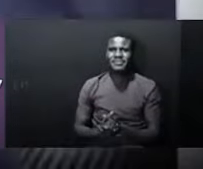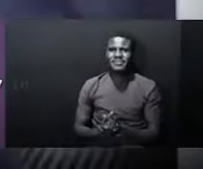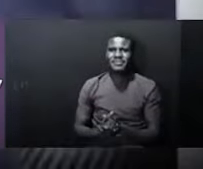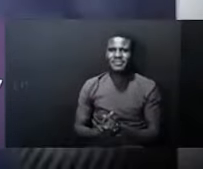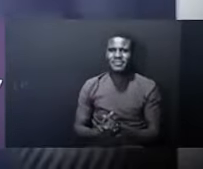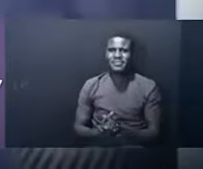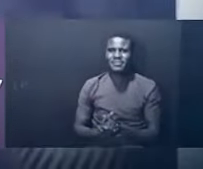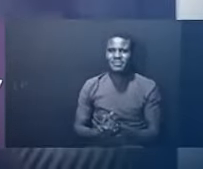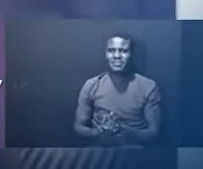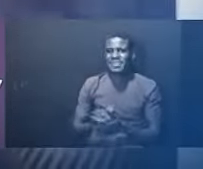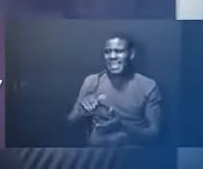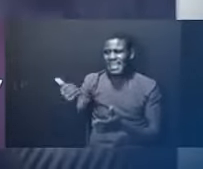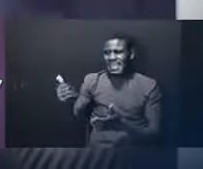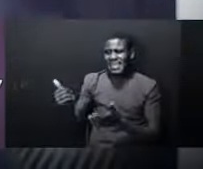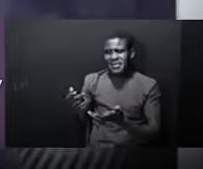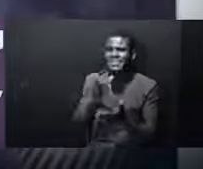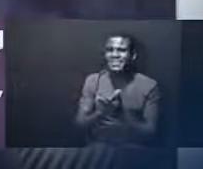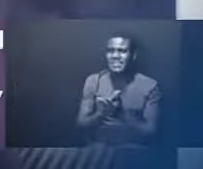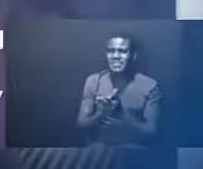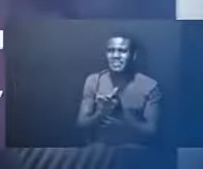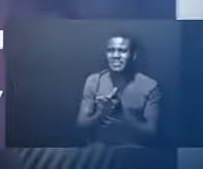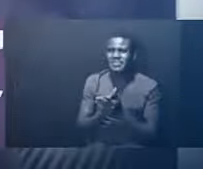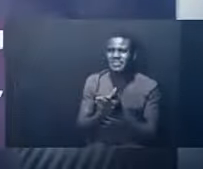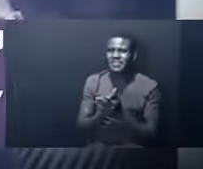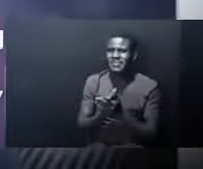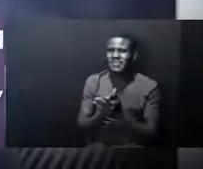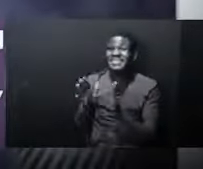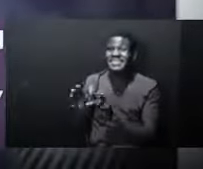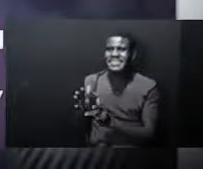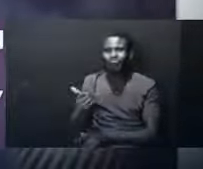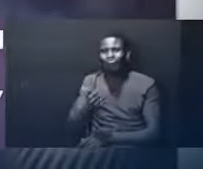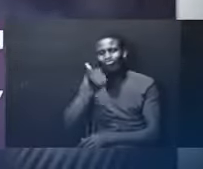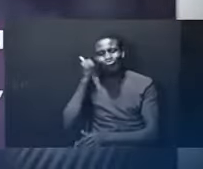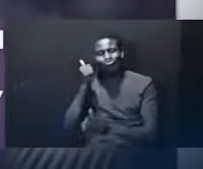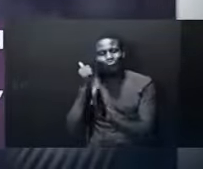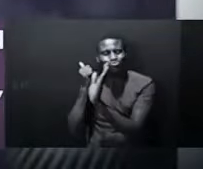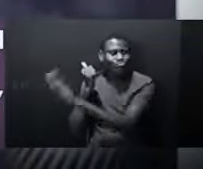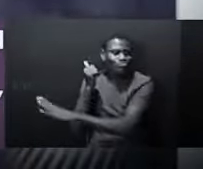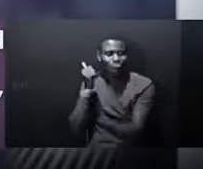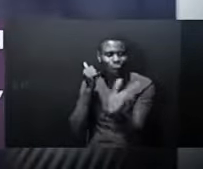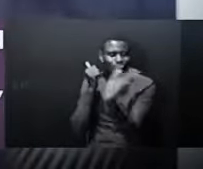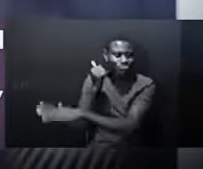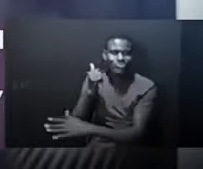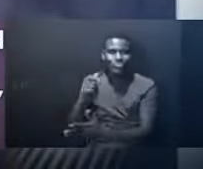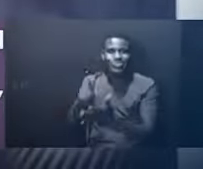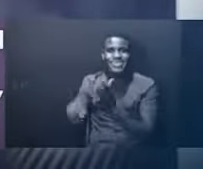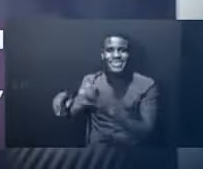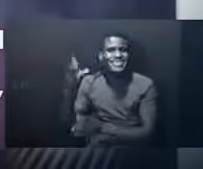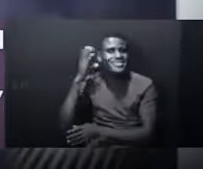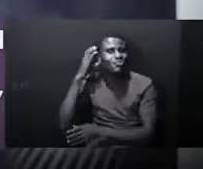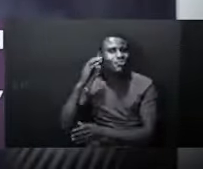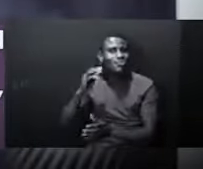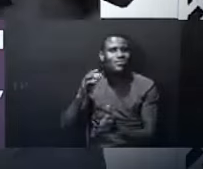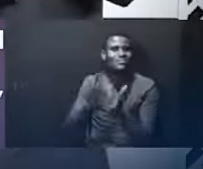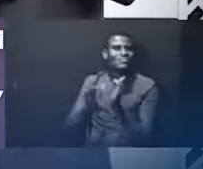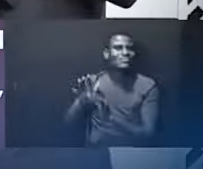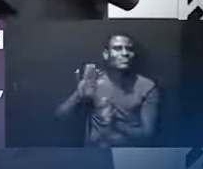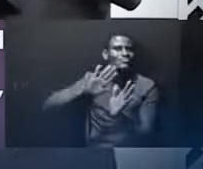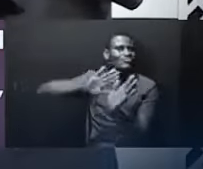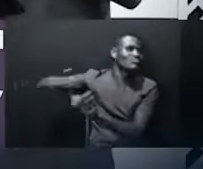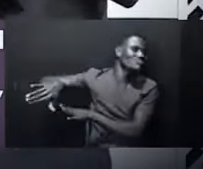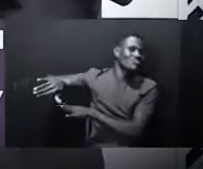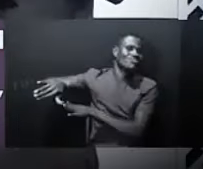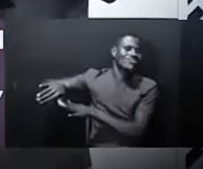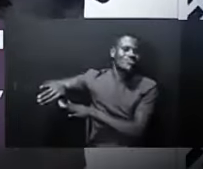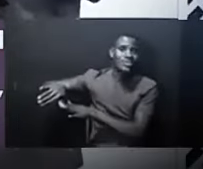The Amplifier in another version says that Jesus ignored what he heard. What they said was,